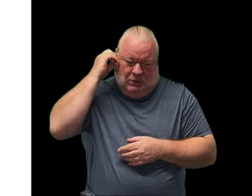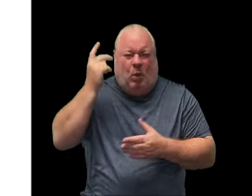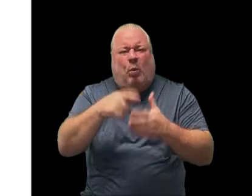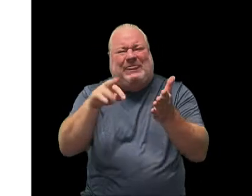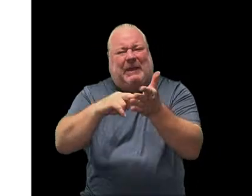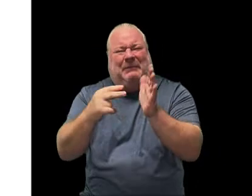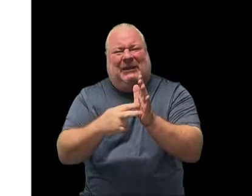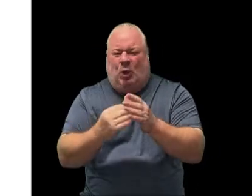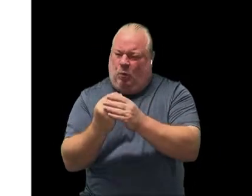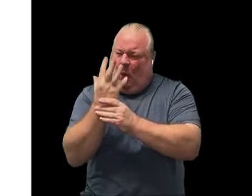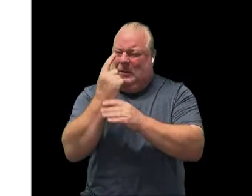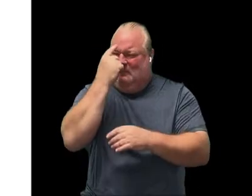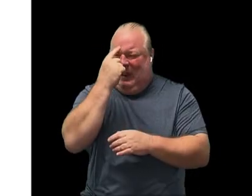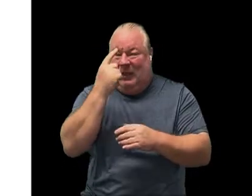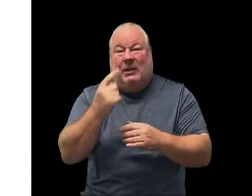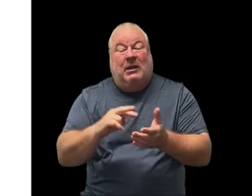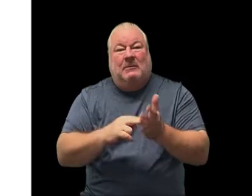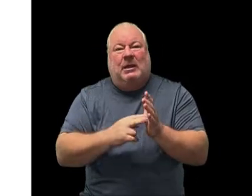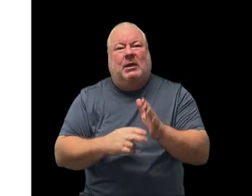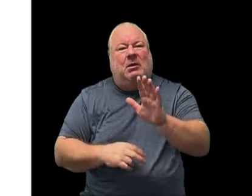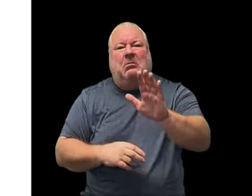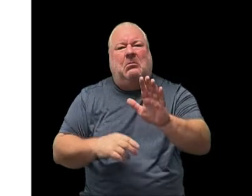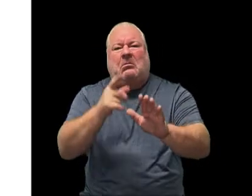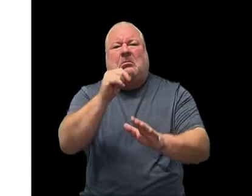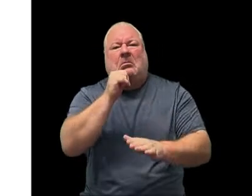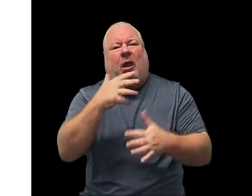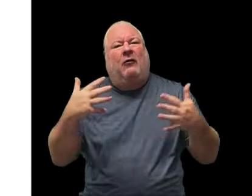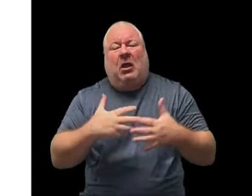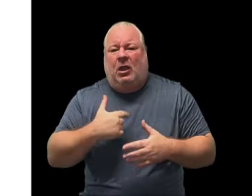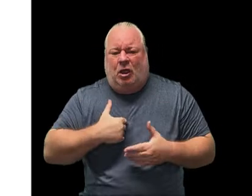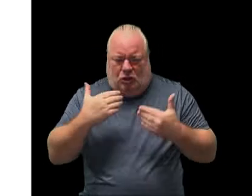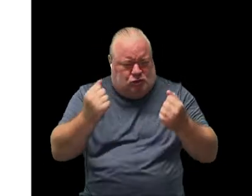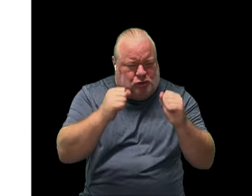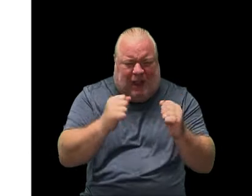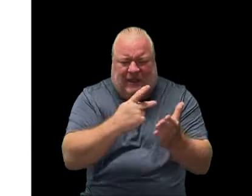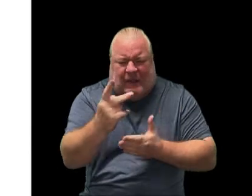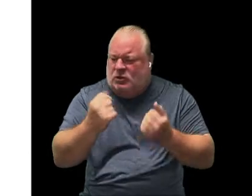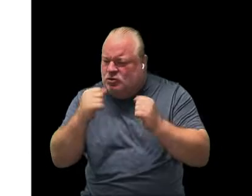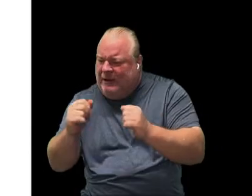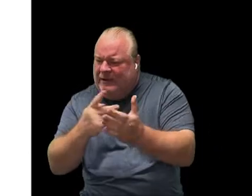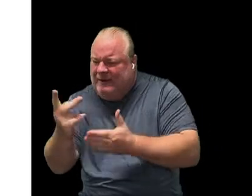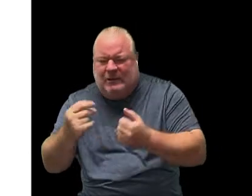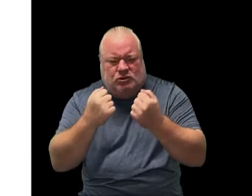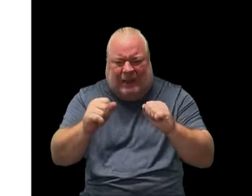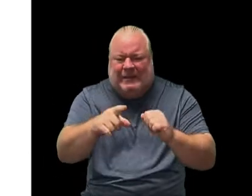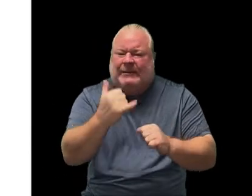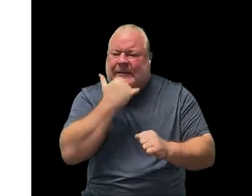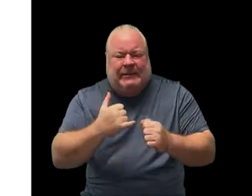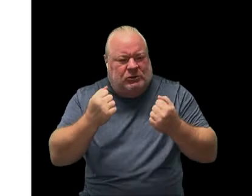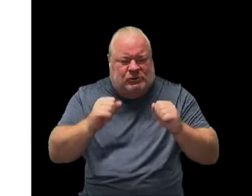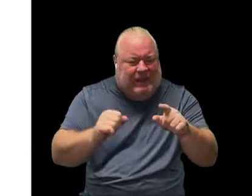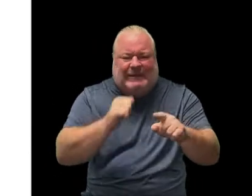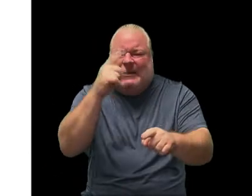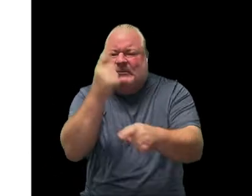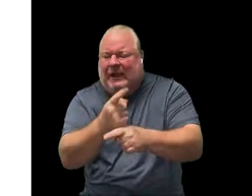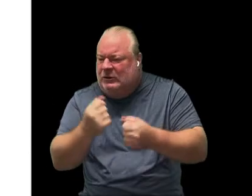are thinking that you are not afraid to fail. That's right. You recognize that when